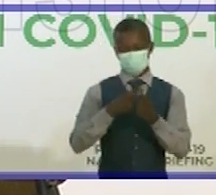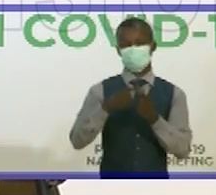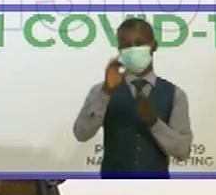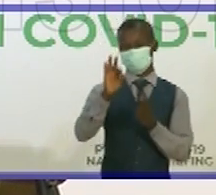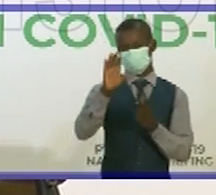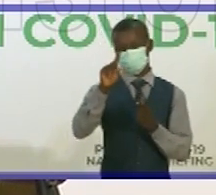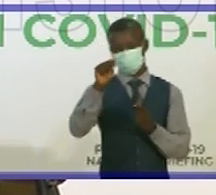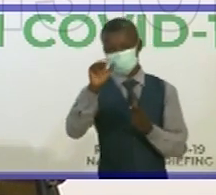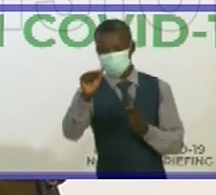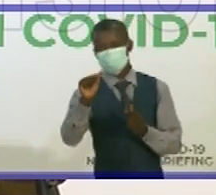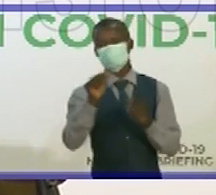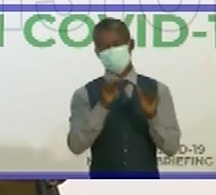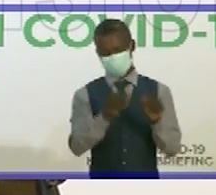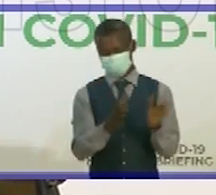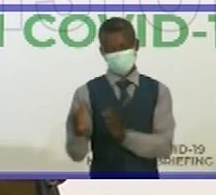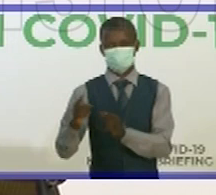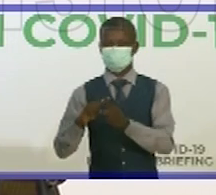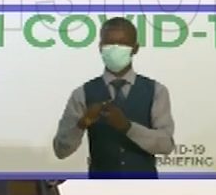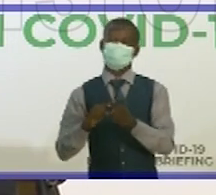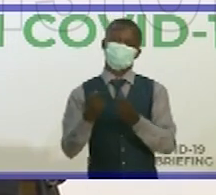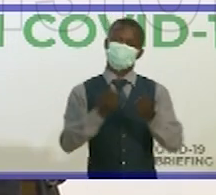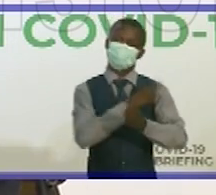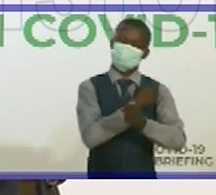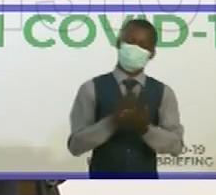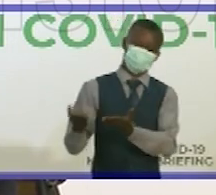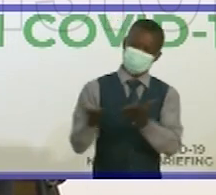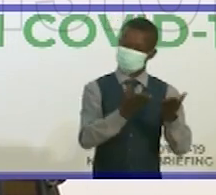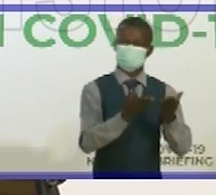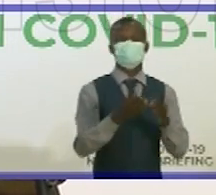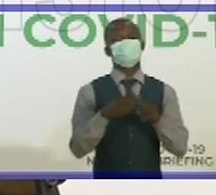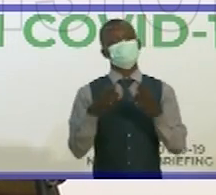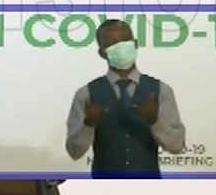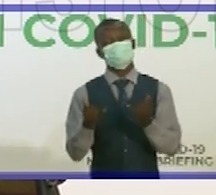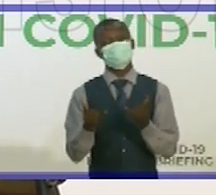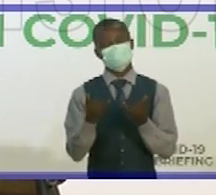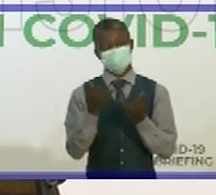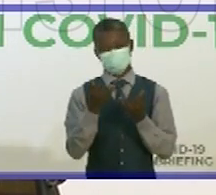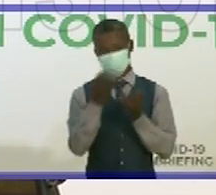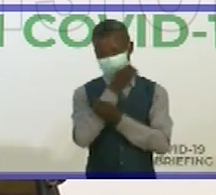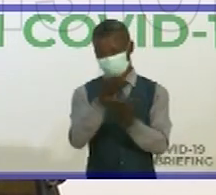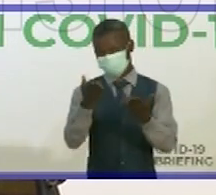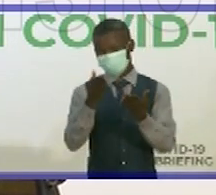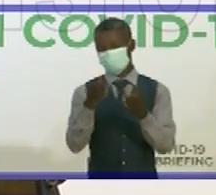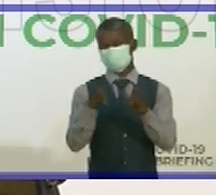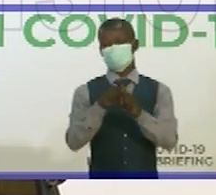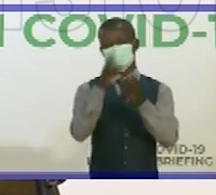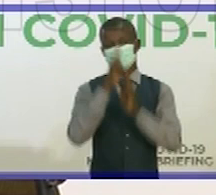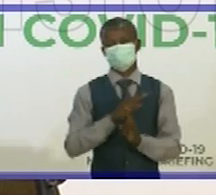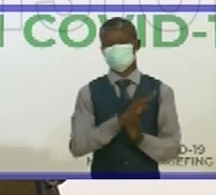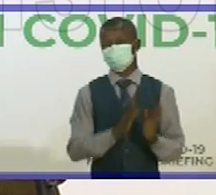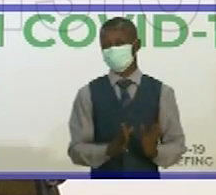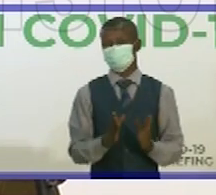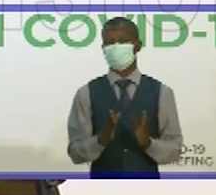to then organize your evacuation into care. But having said that, like the Honorable Minister said, we have